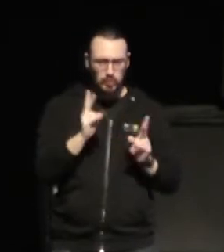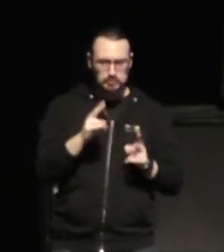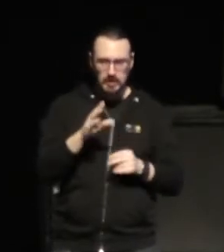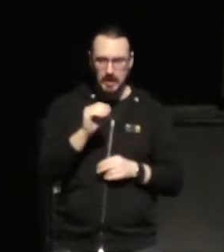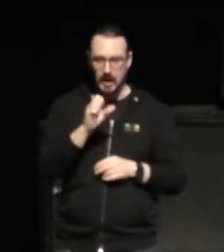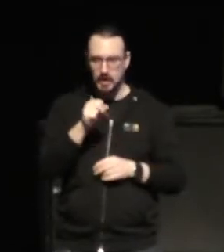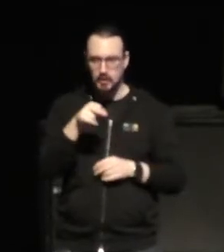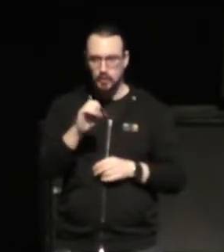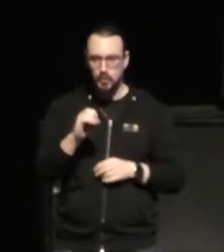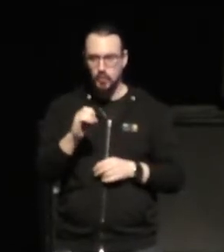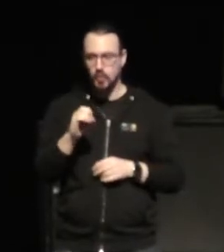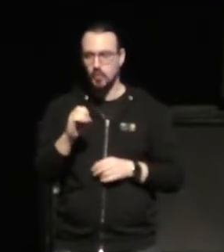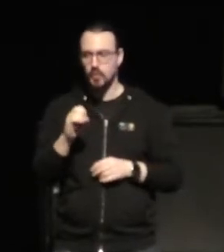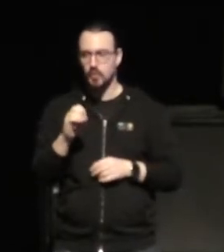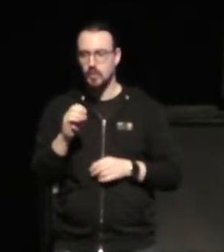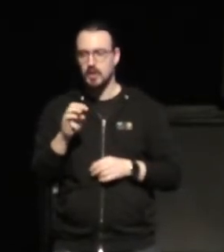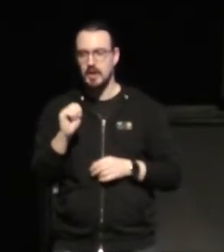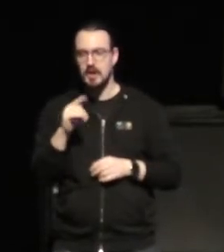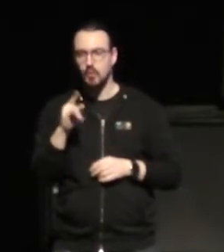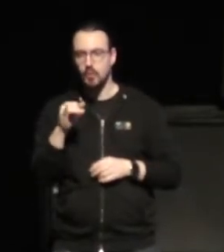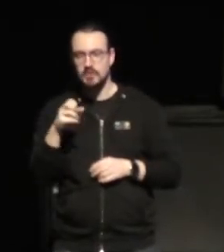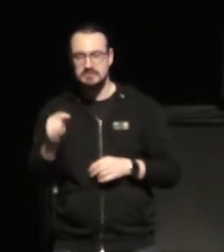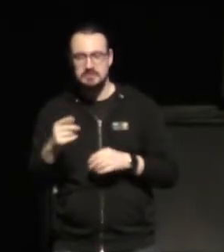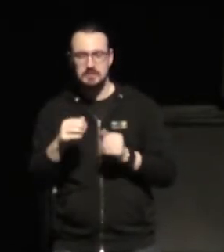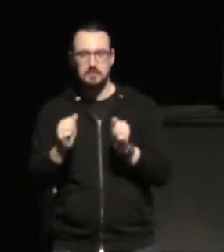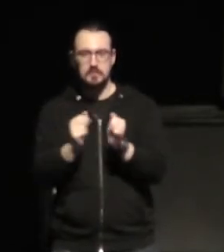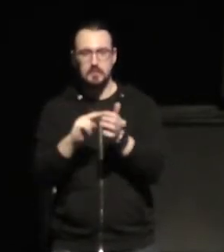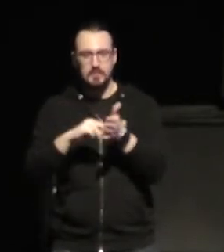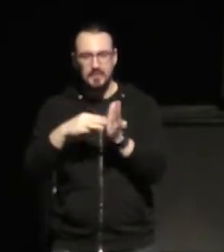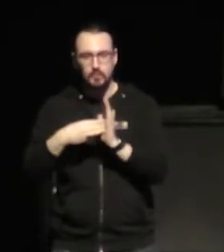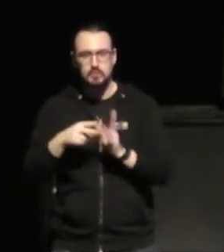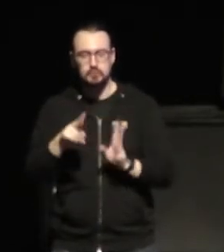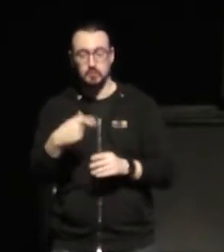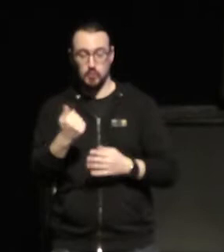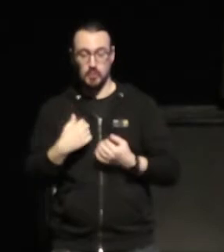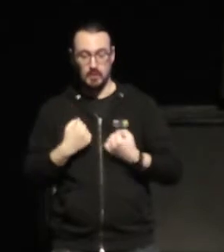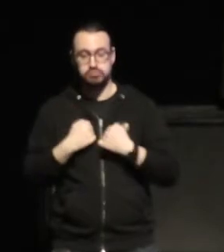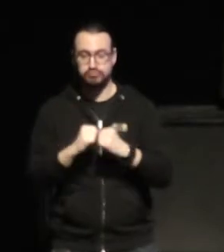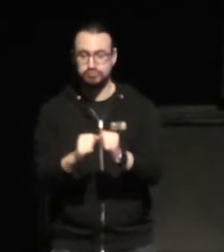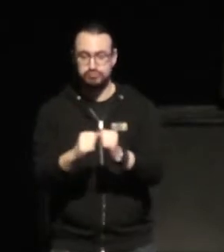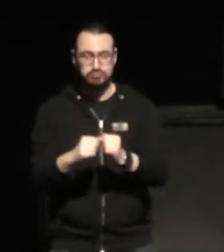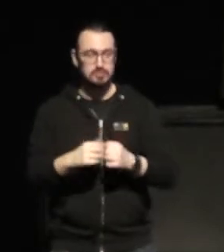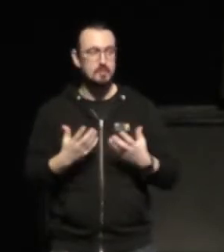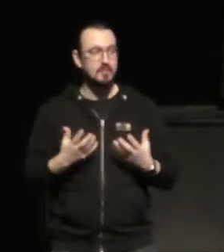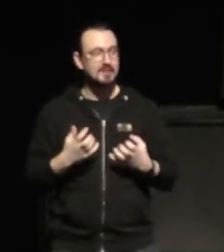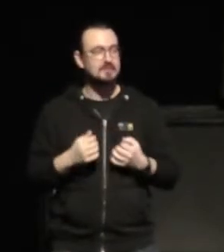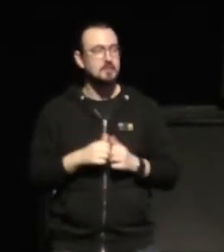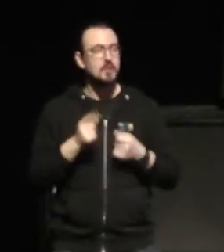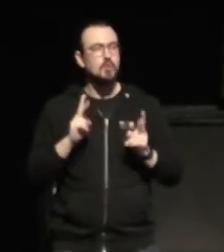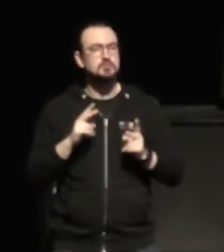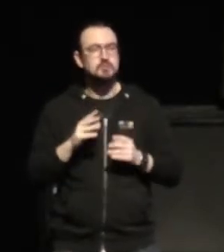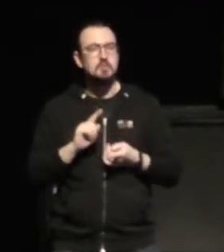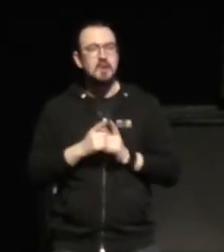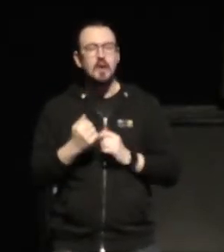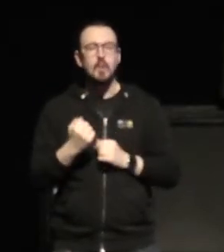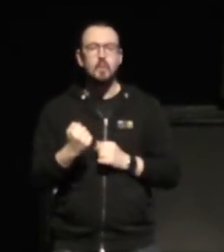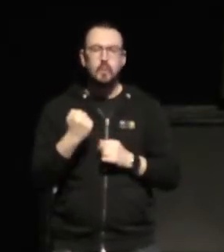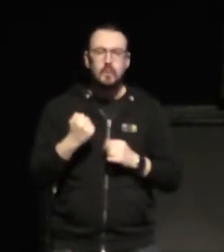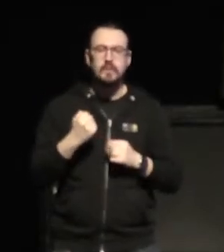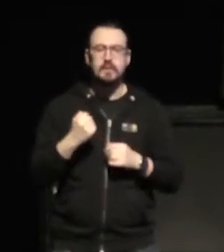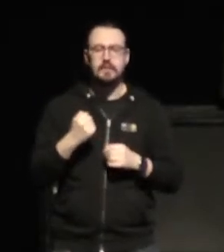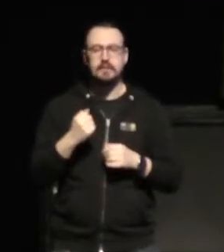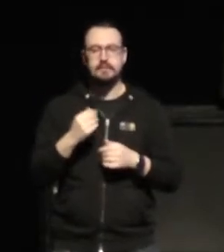the agroecological methods that are in practice, but are also threatened,